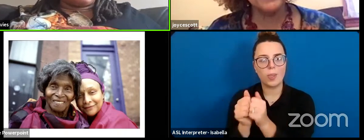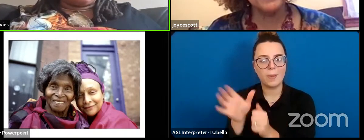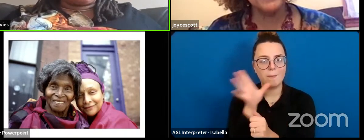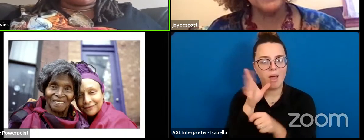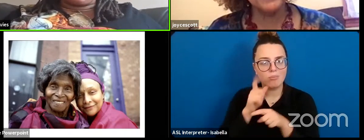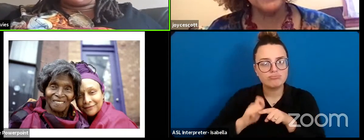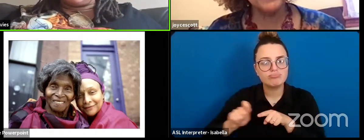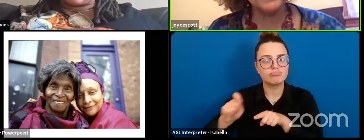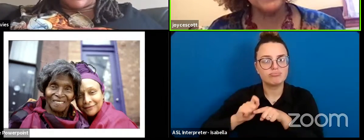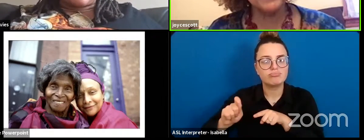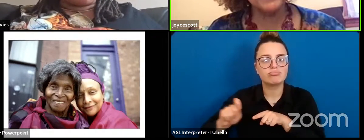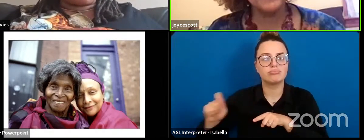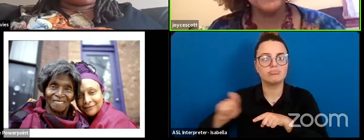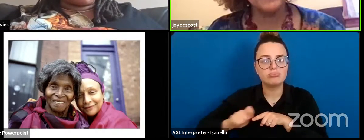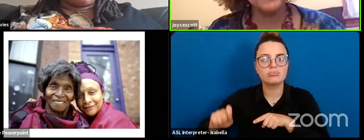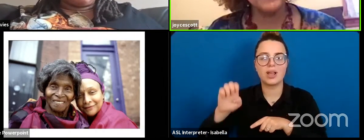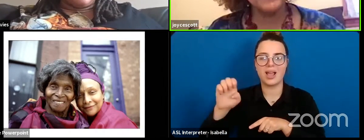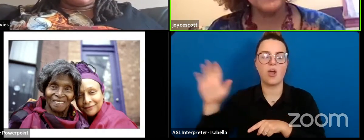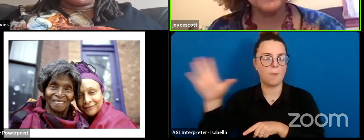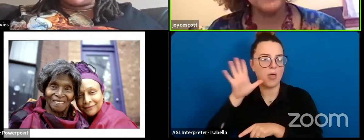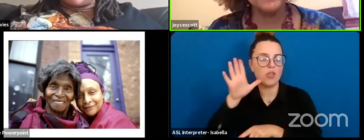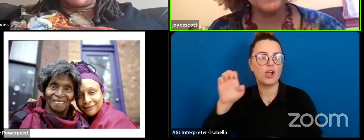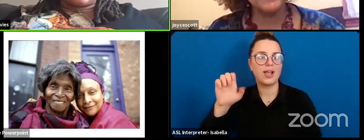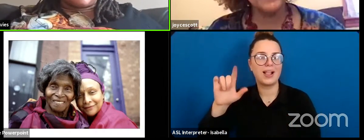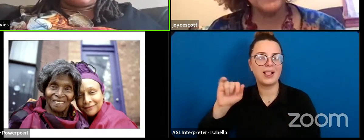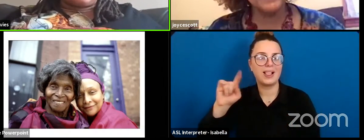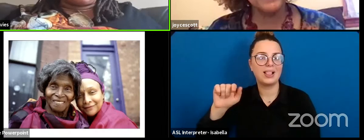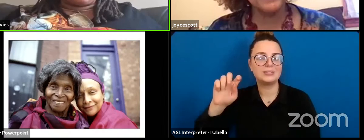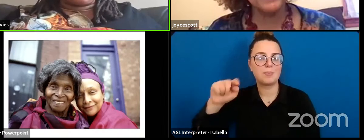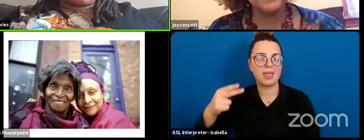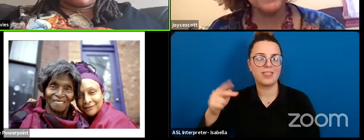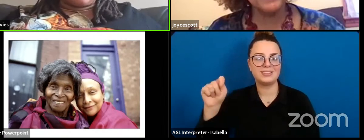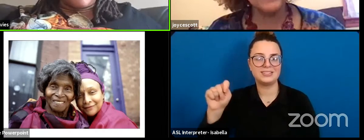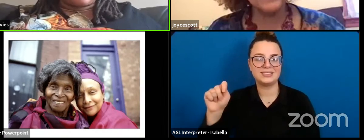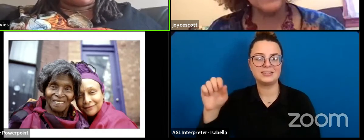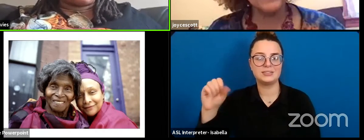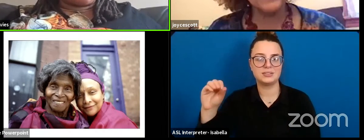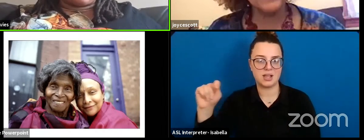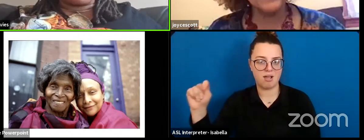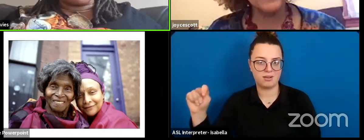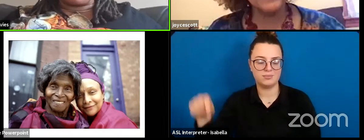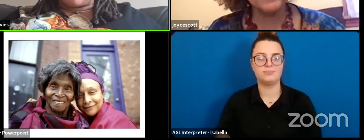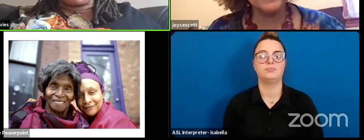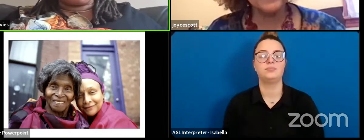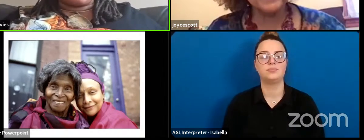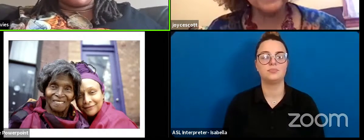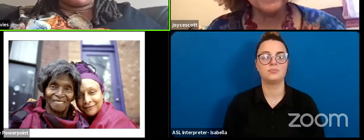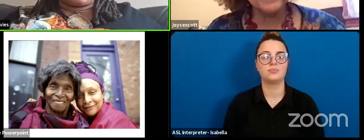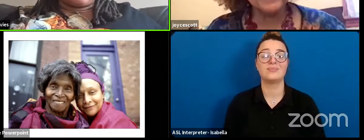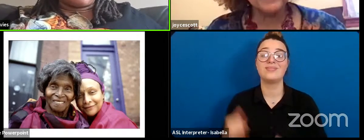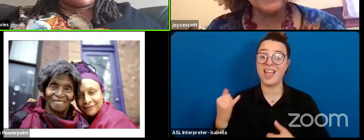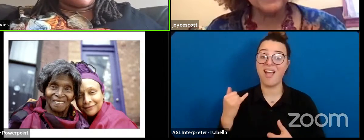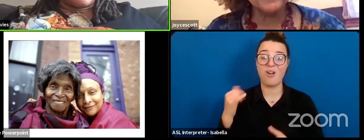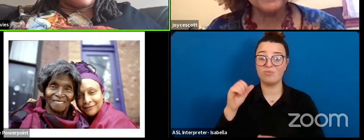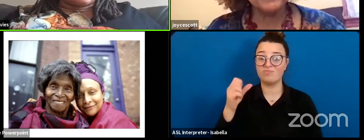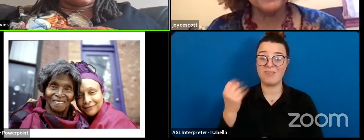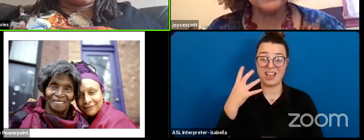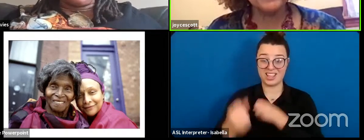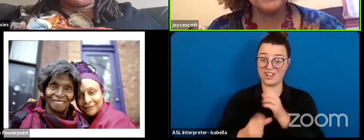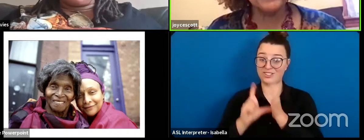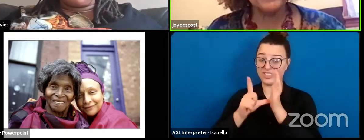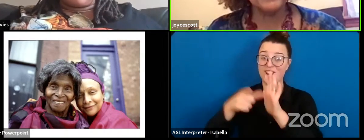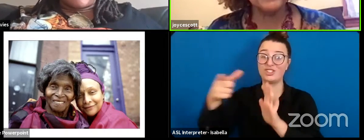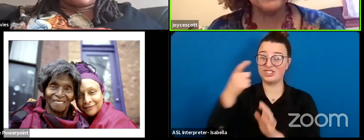teacher, Elizabeth T. Scott. Decades later, she is a recent recipient of the MacArthur Genius Award